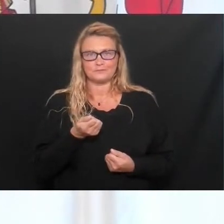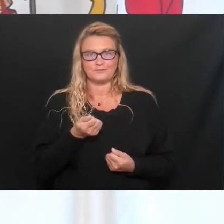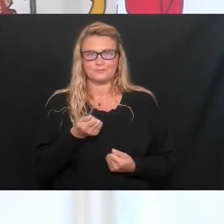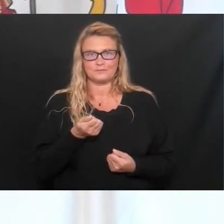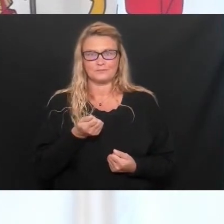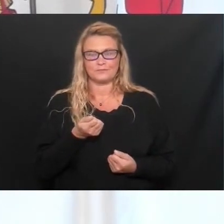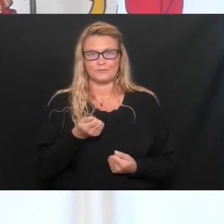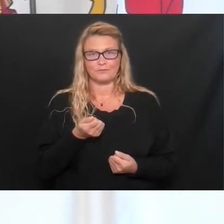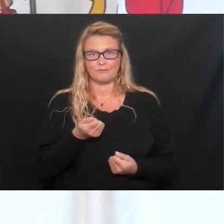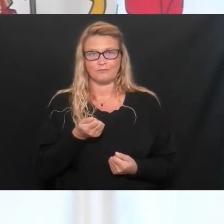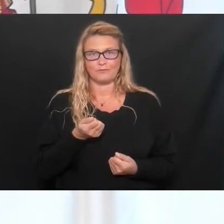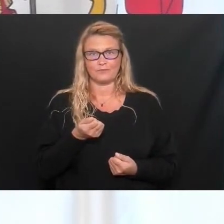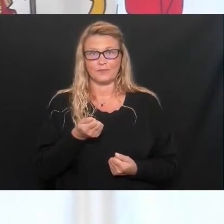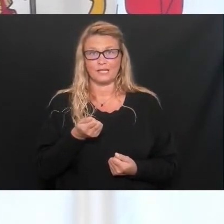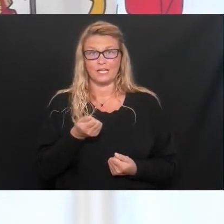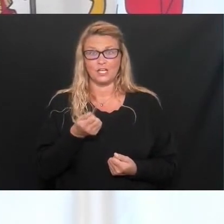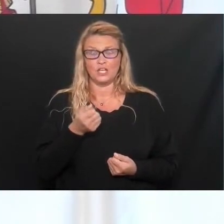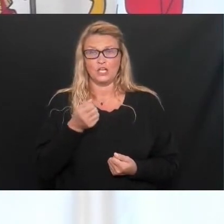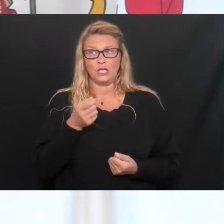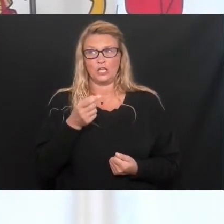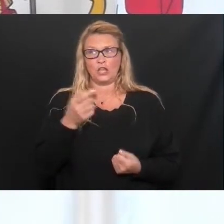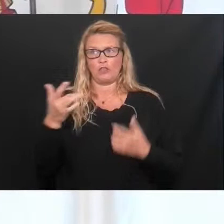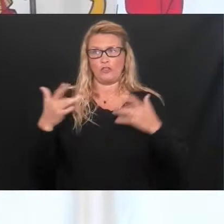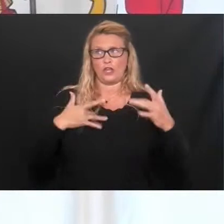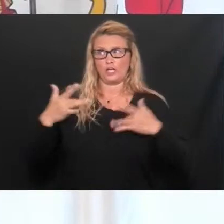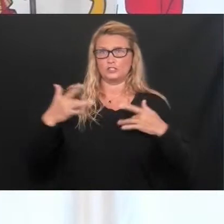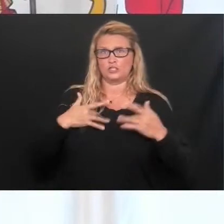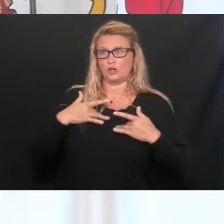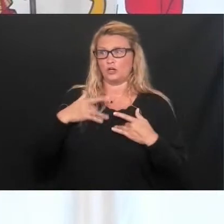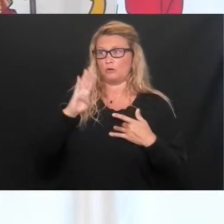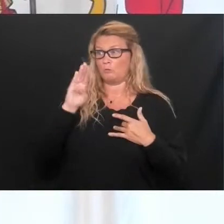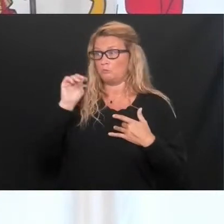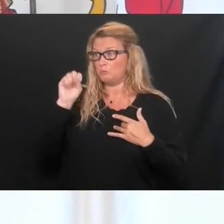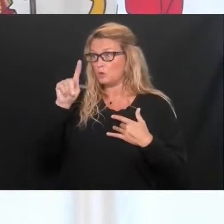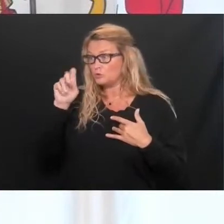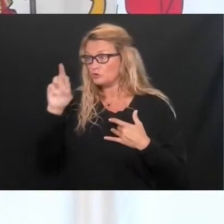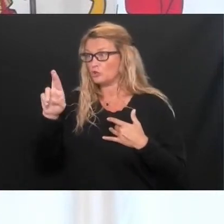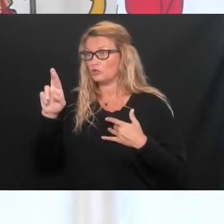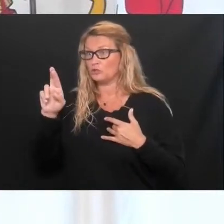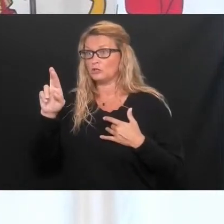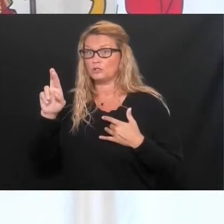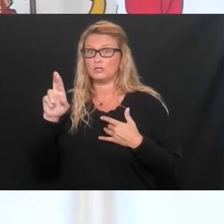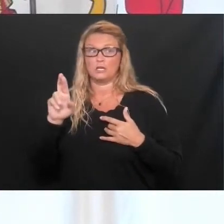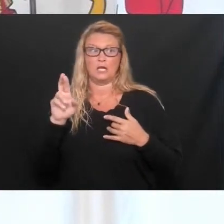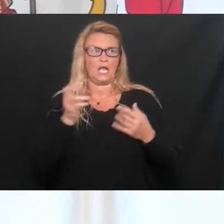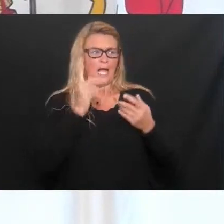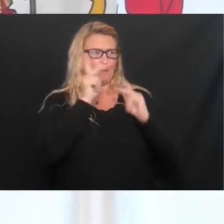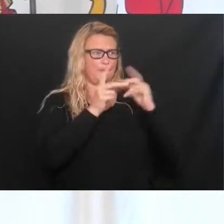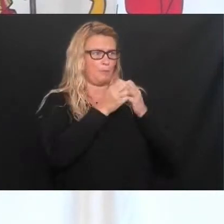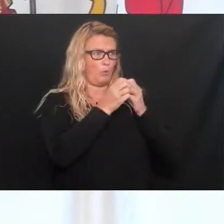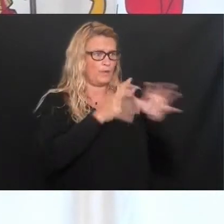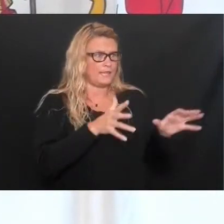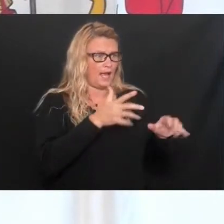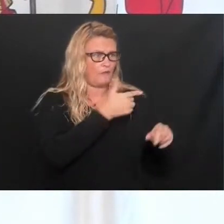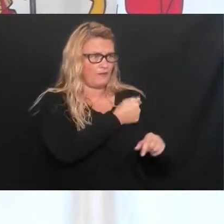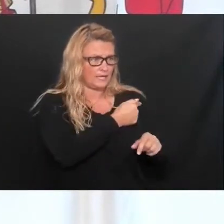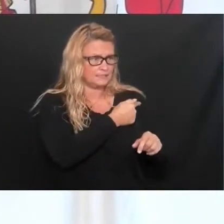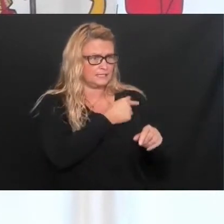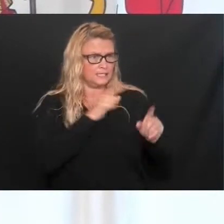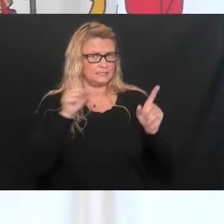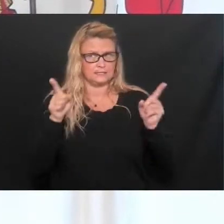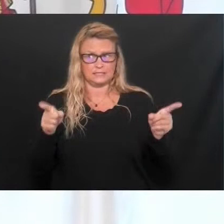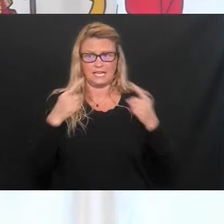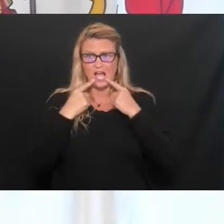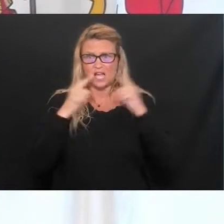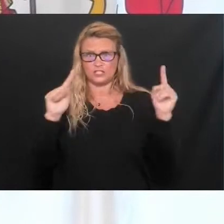as far as the conflict of people getting booster shots and people that haven't been vaccinated and being able to achieve both